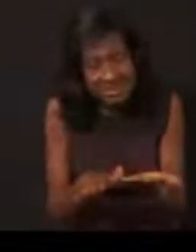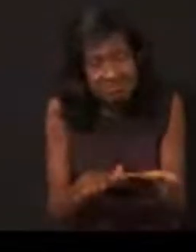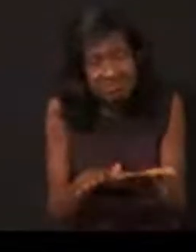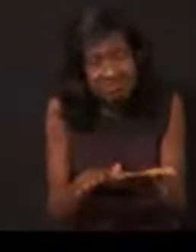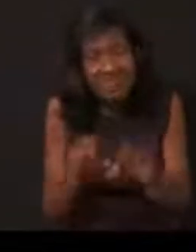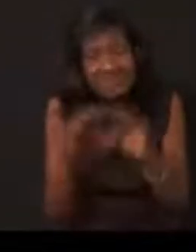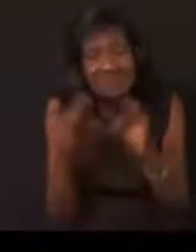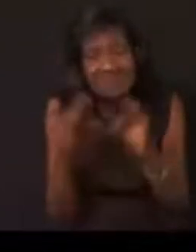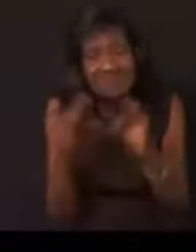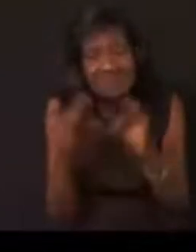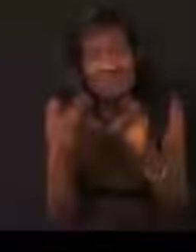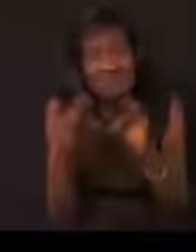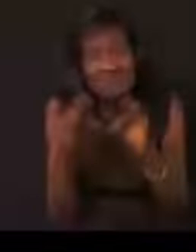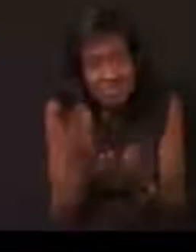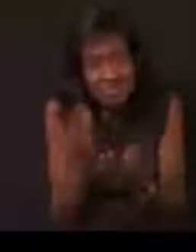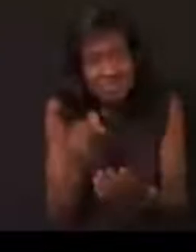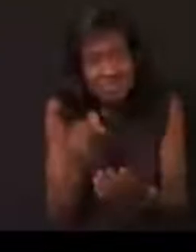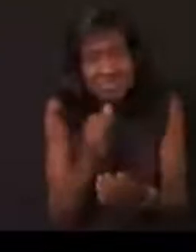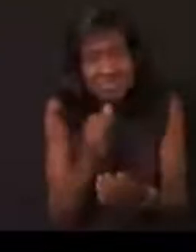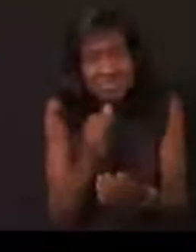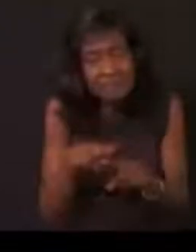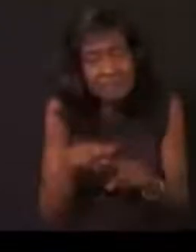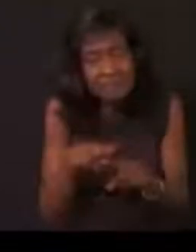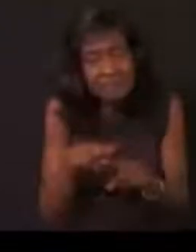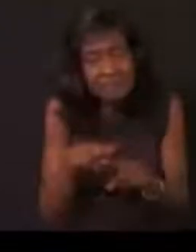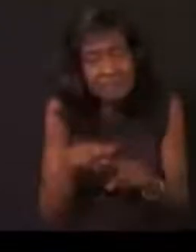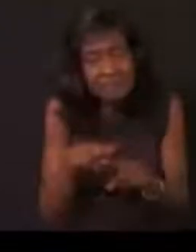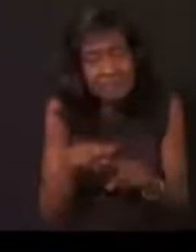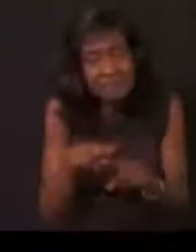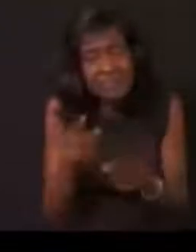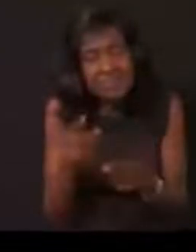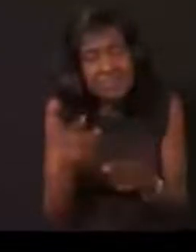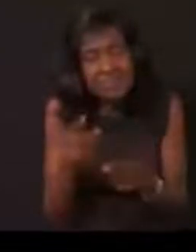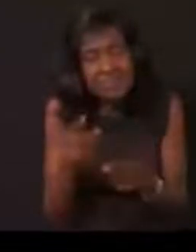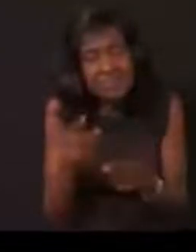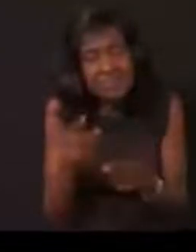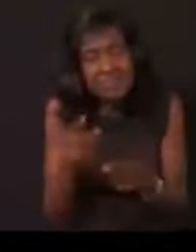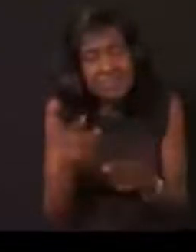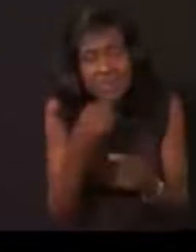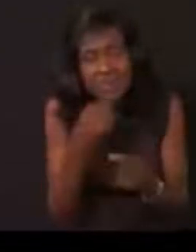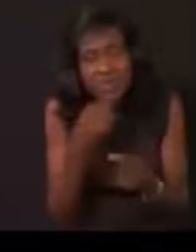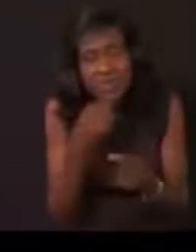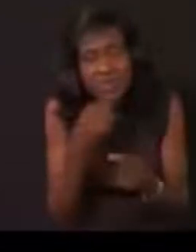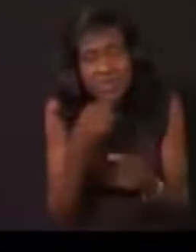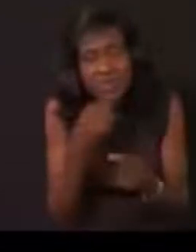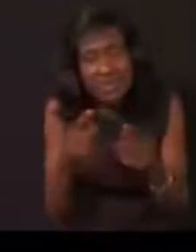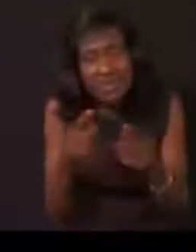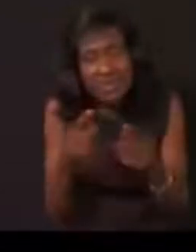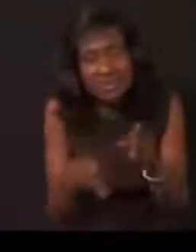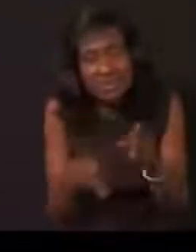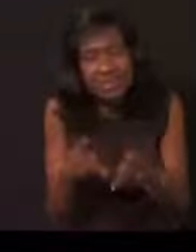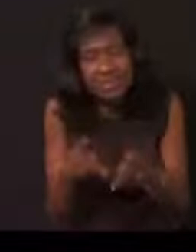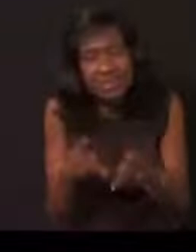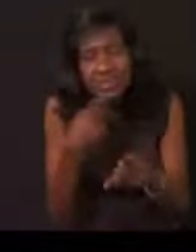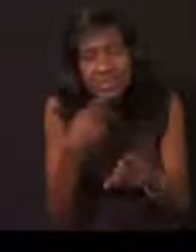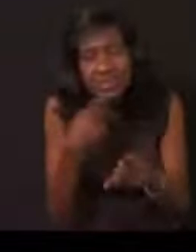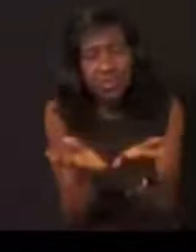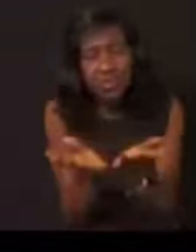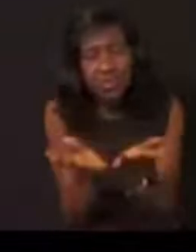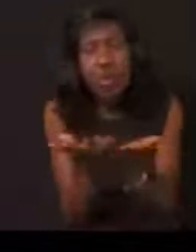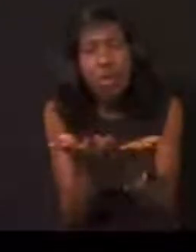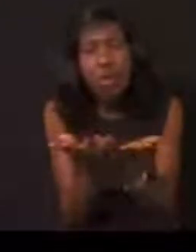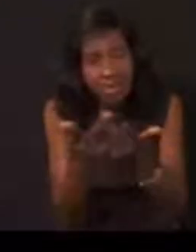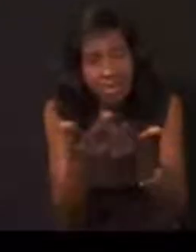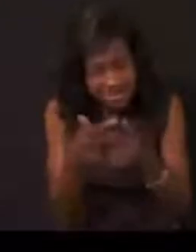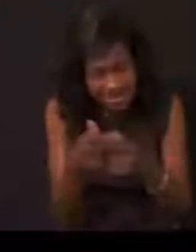thank the community for cooperating in the past, and for all the work that has been done,